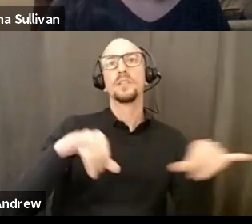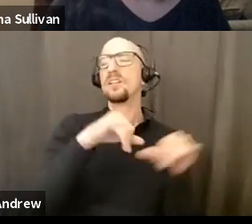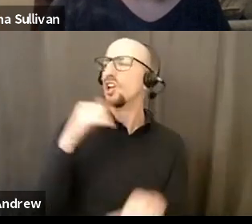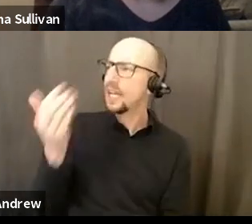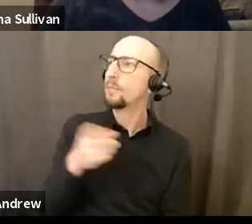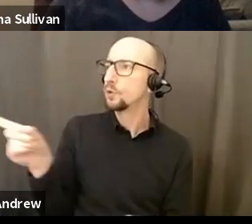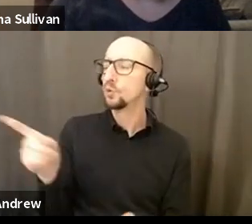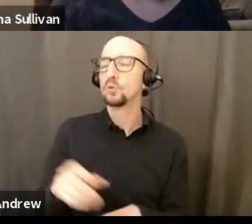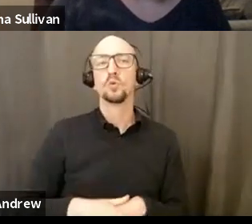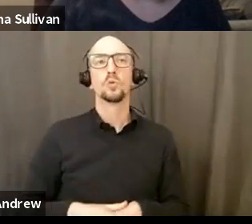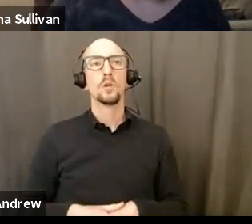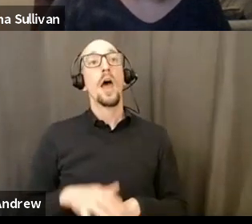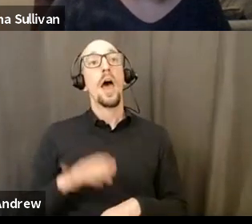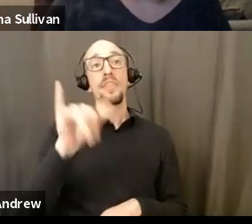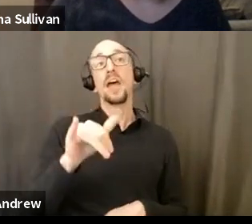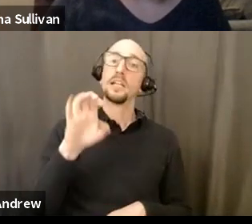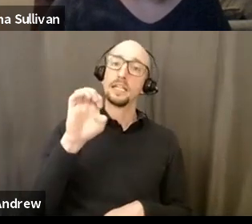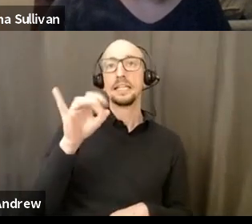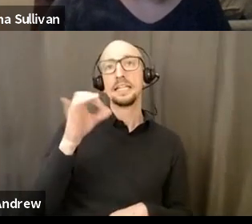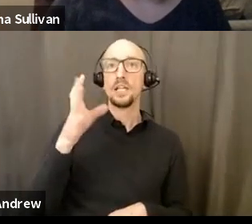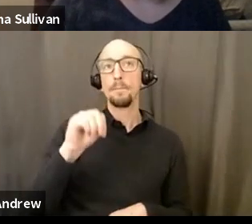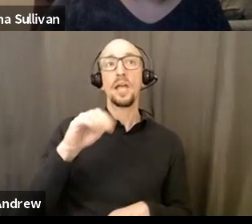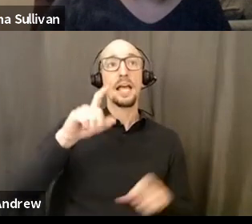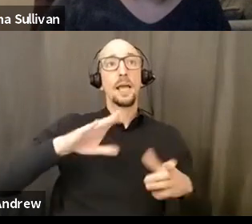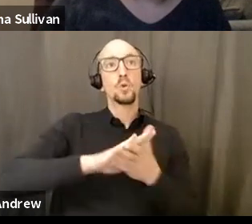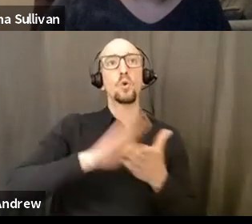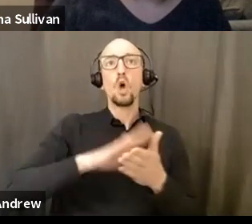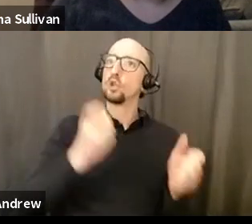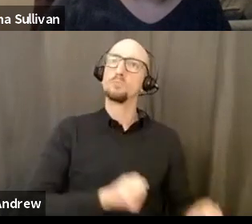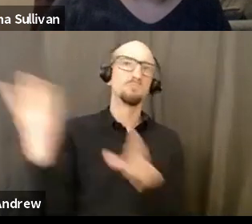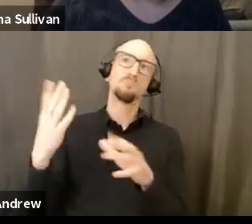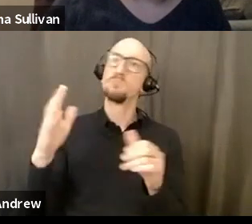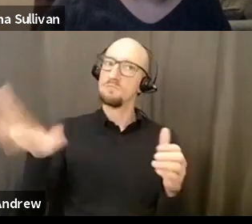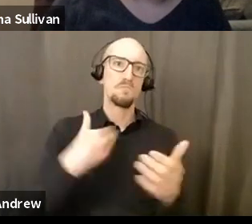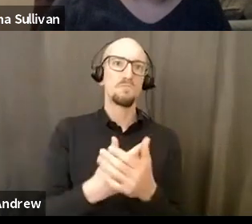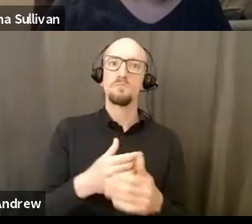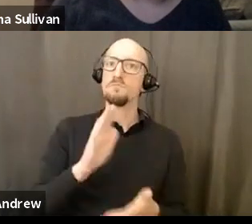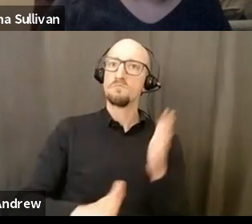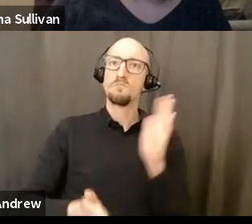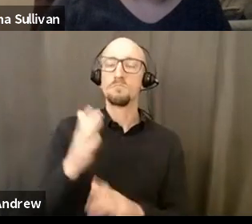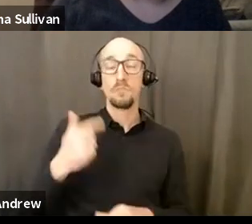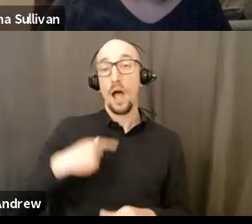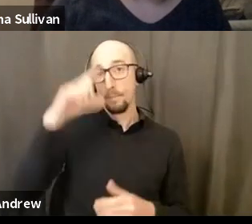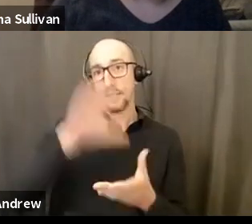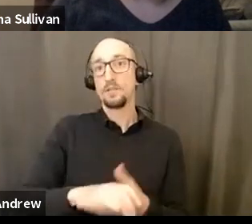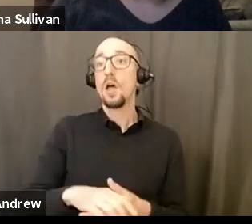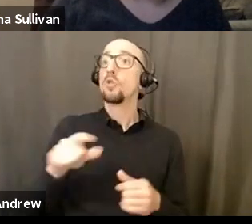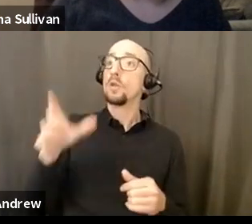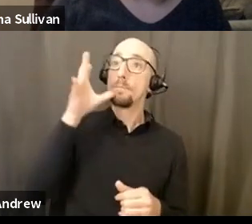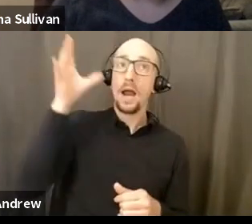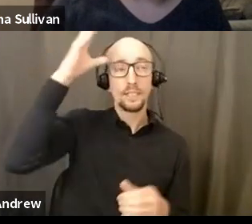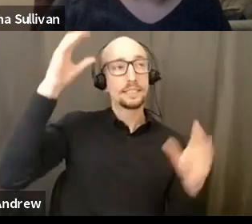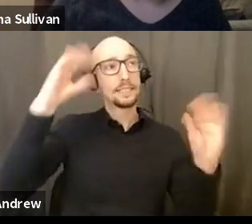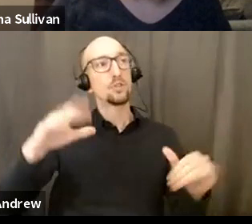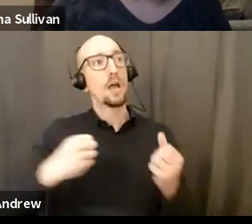on you. The elitism of exam schools should be abolished altogether, I believe. To those parents, students, teachers, advocates, coalitions,